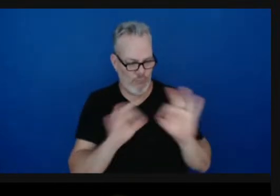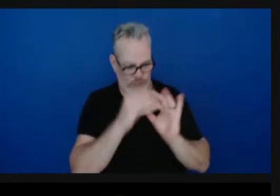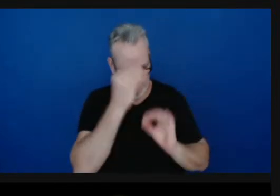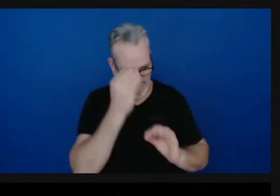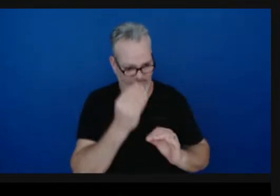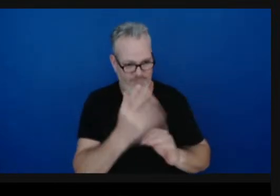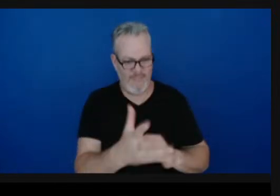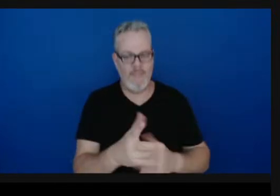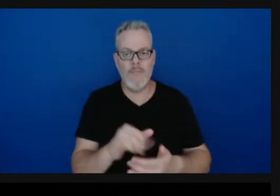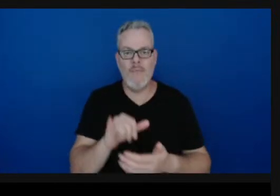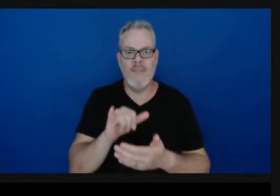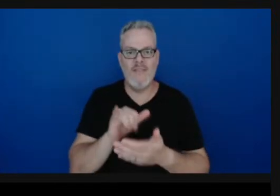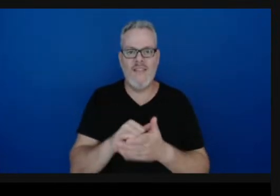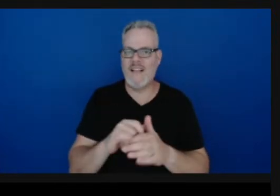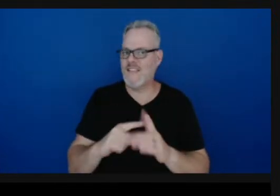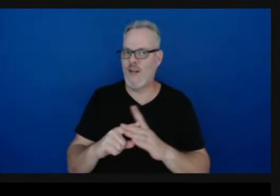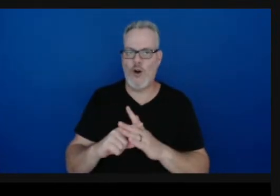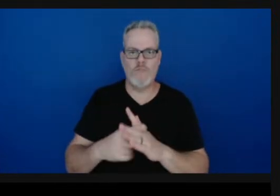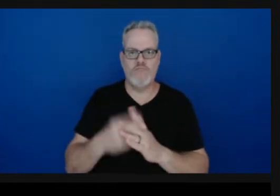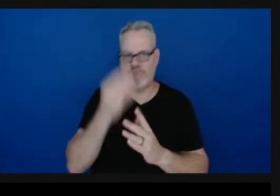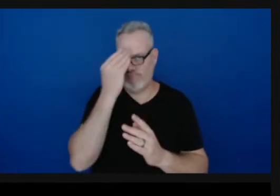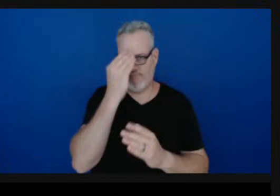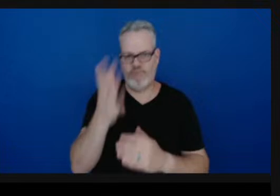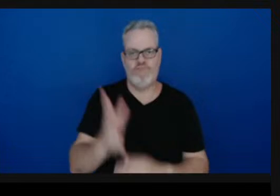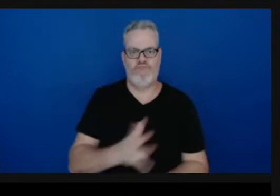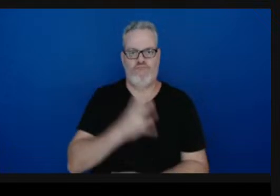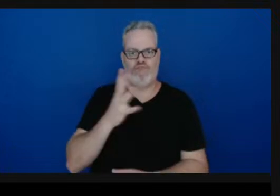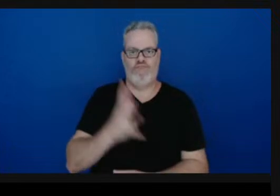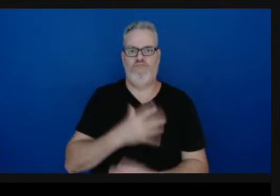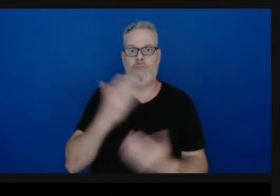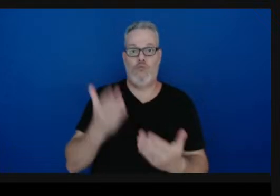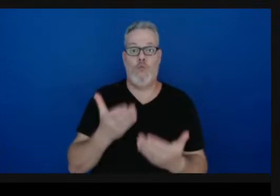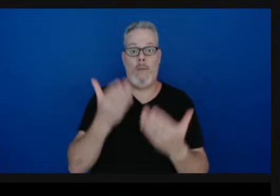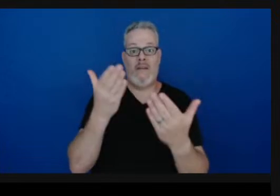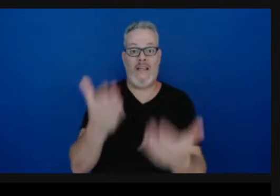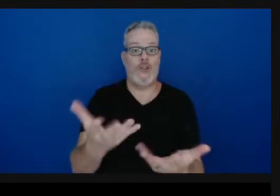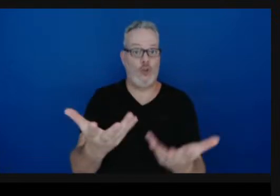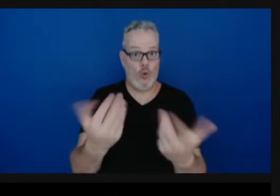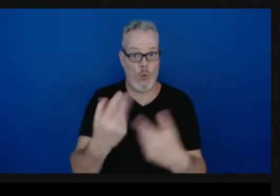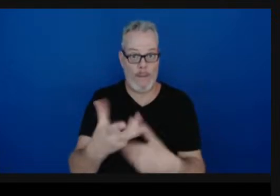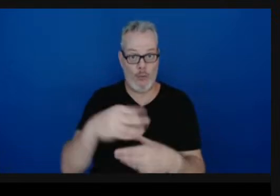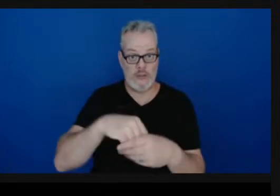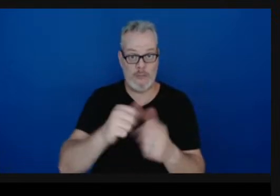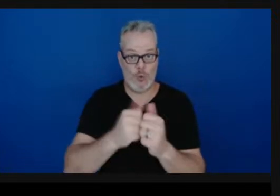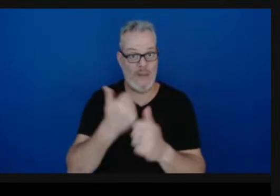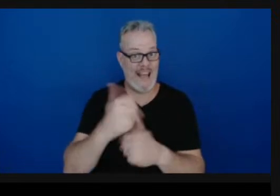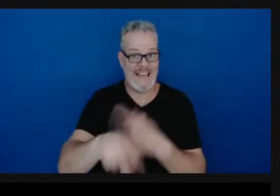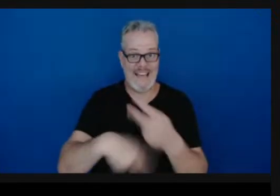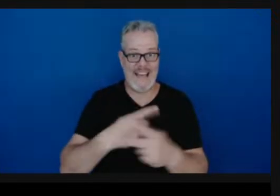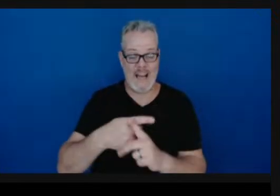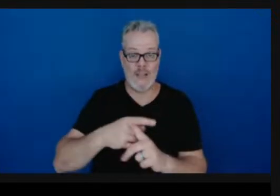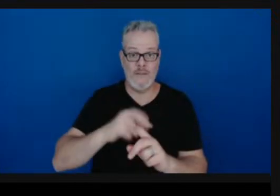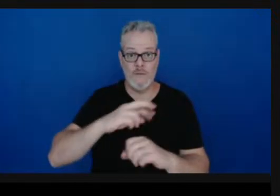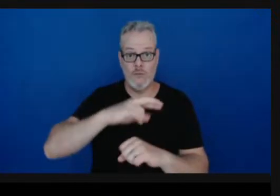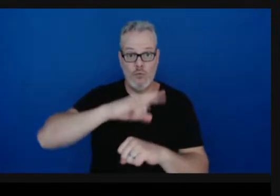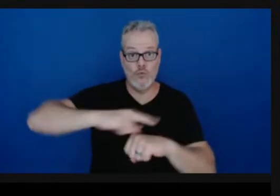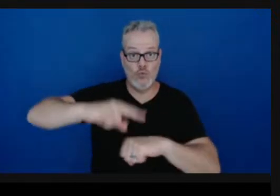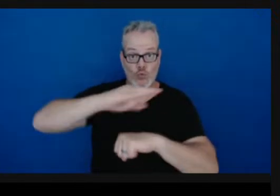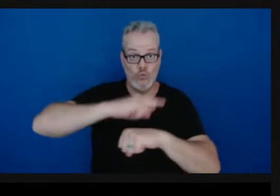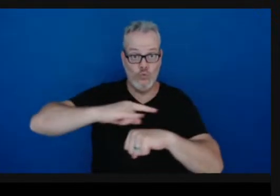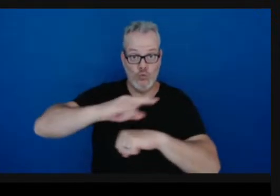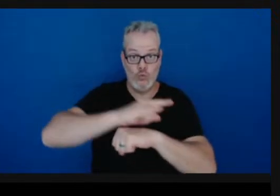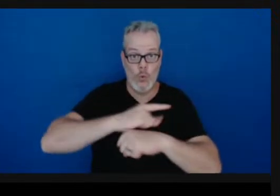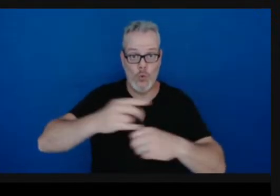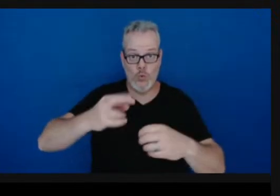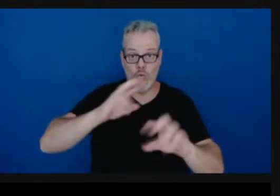that's the official recommendation. Anyone who's a civilian that wants to participate in any future drone responses to an eruption, join a civil